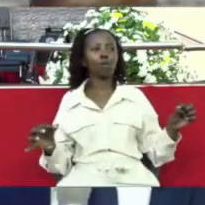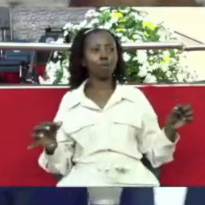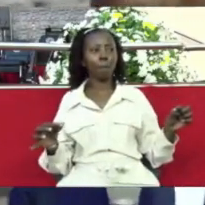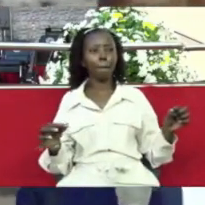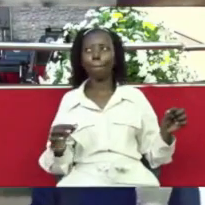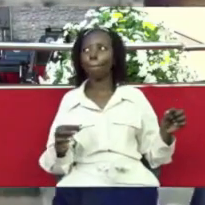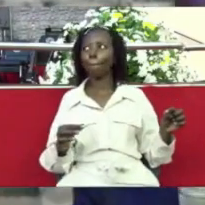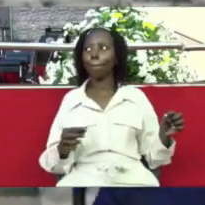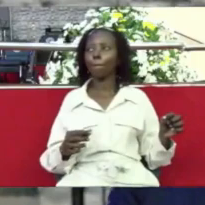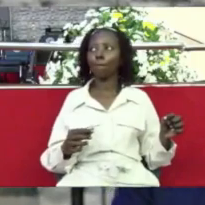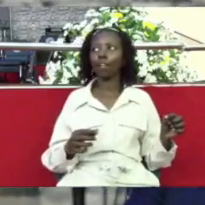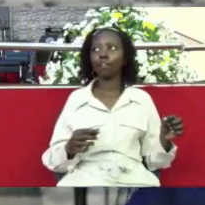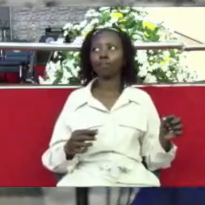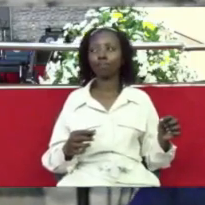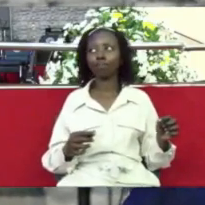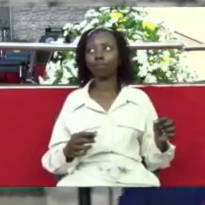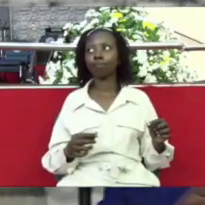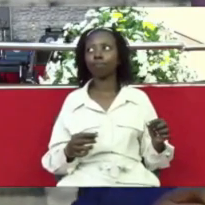And